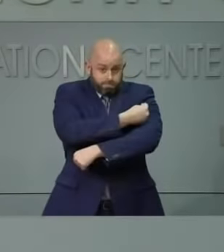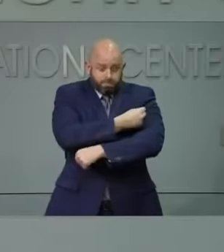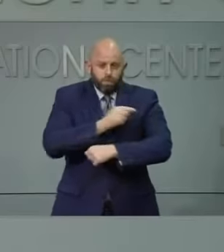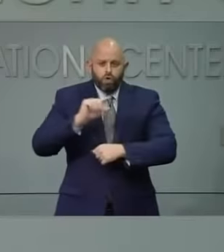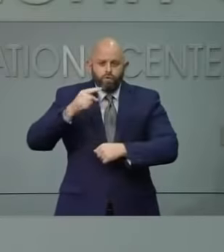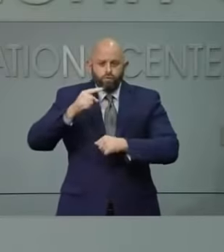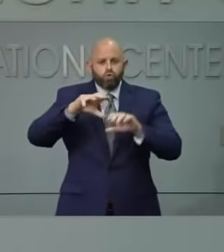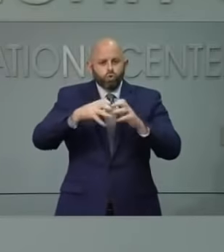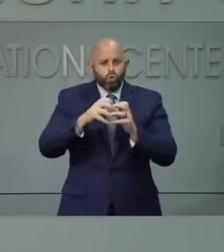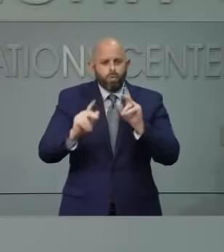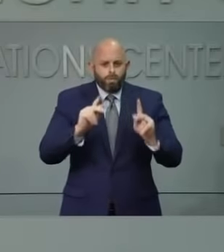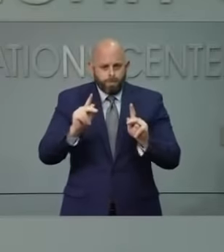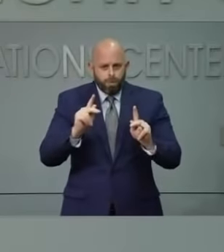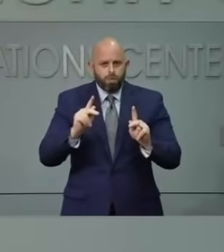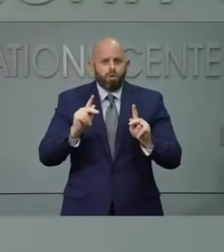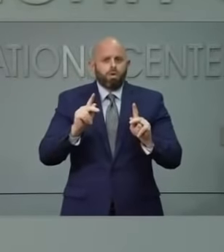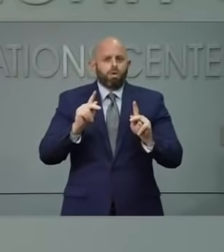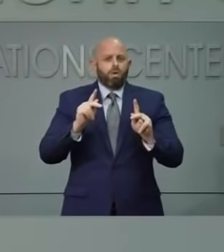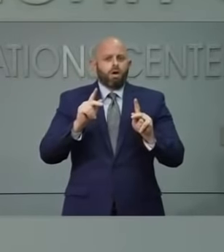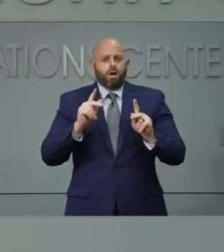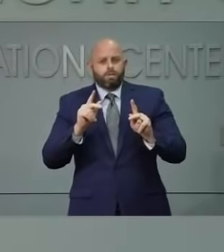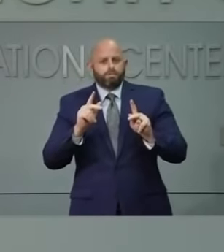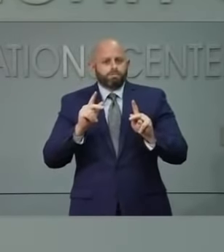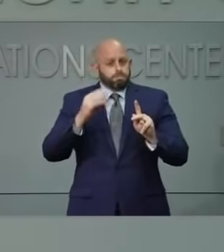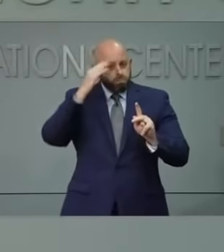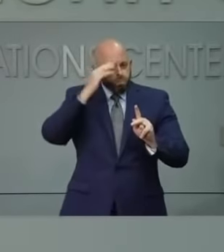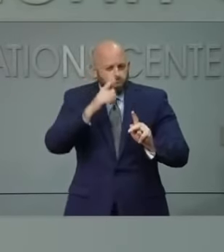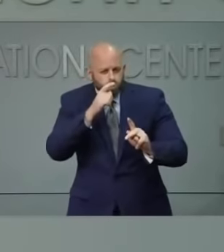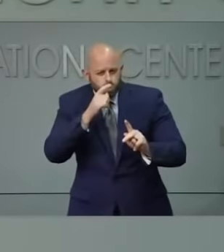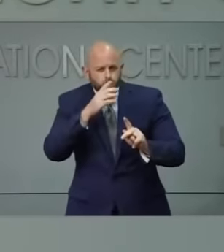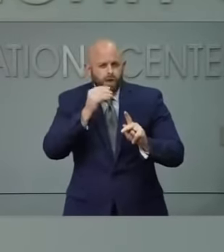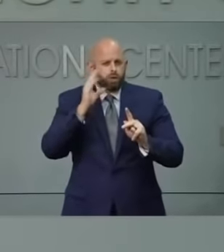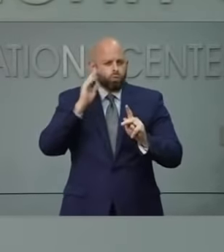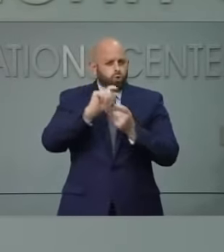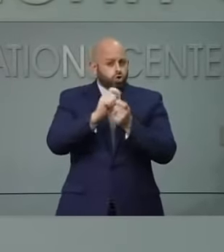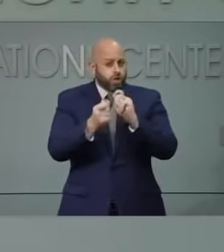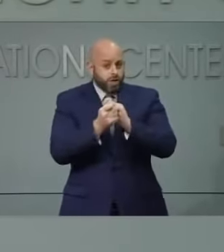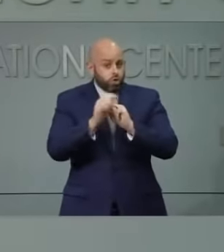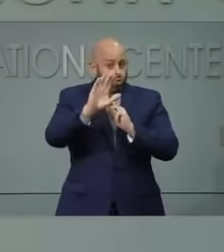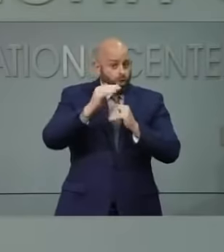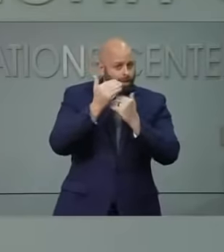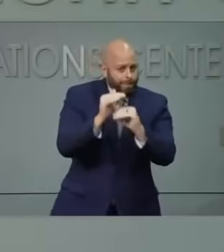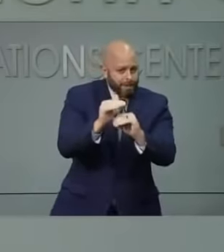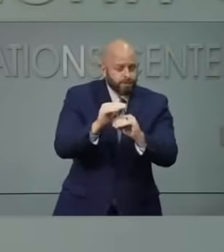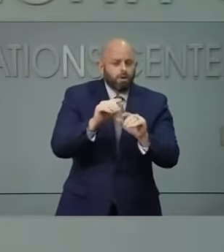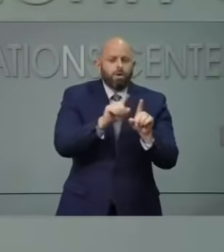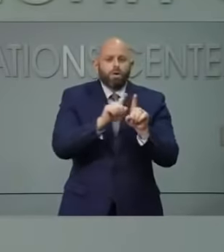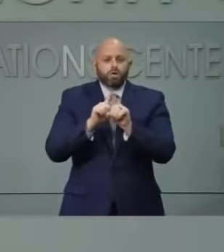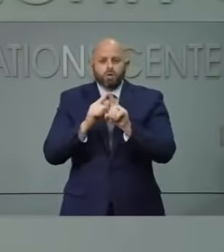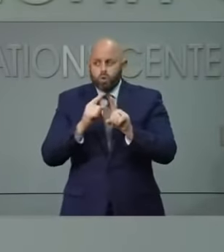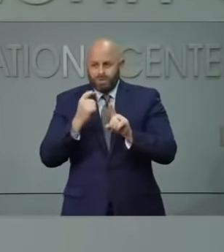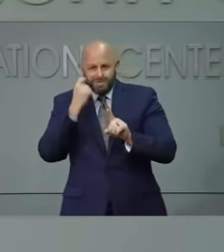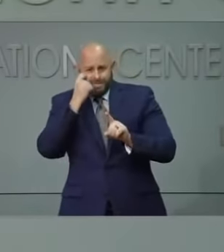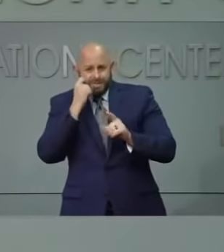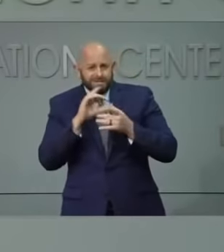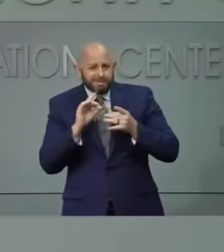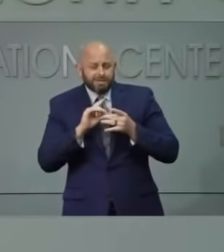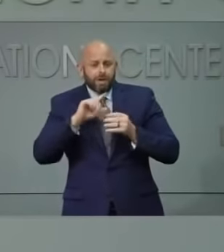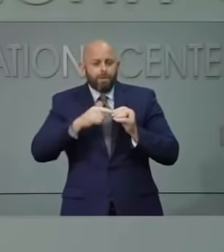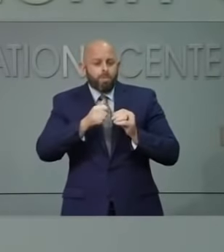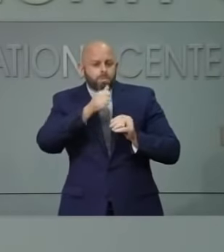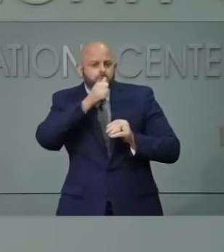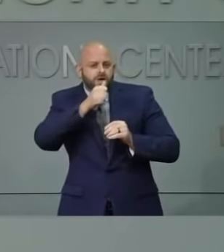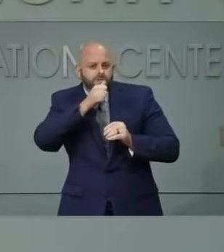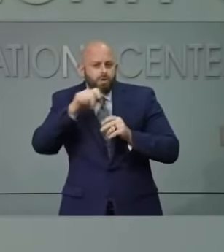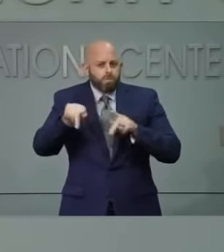vaccinated, that'll change what the restrictions are. And then you just mentioned private gatherings as far as people going home. Is this going to still